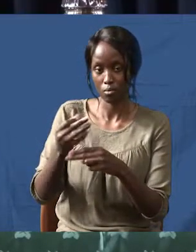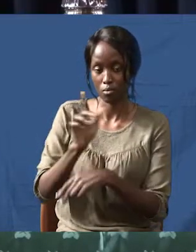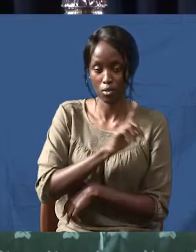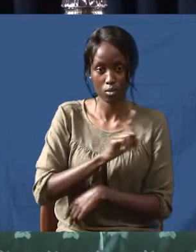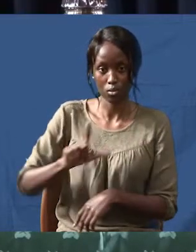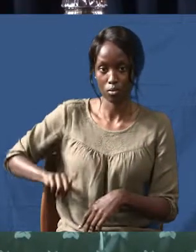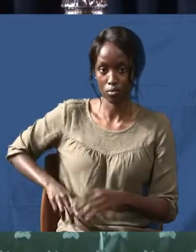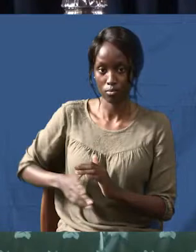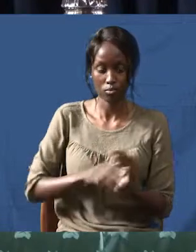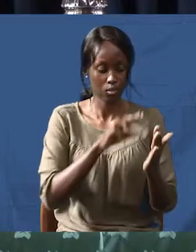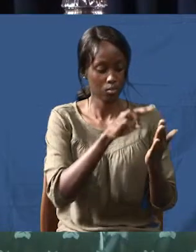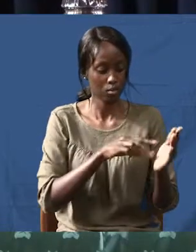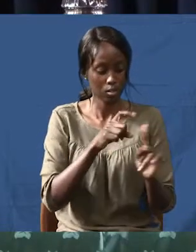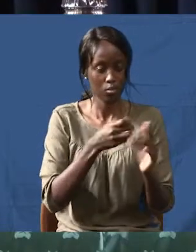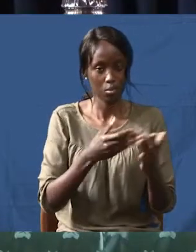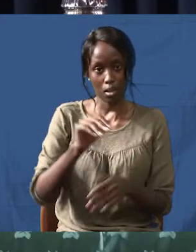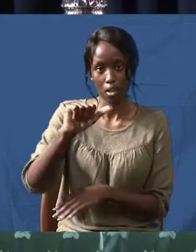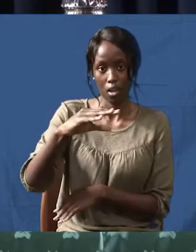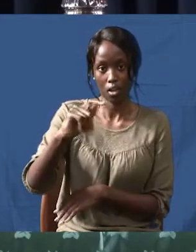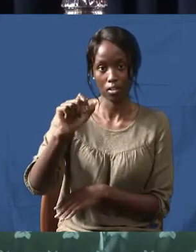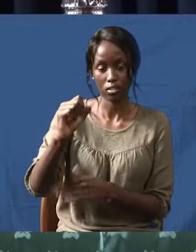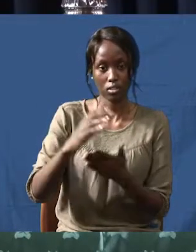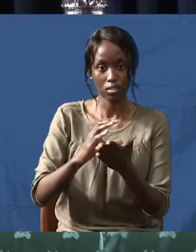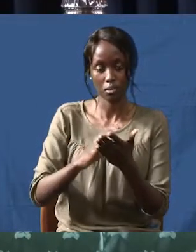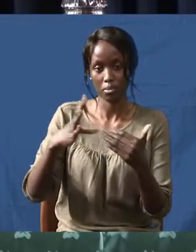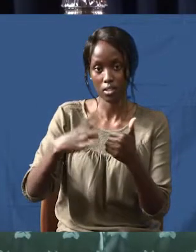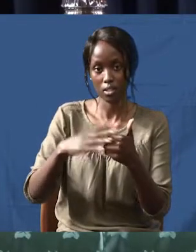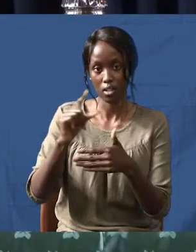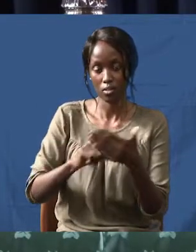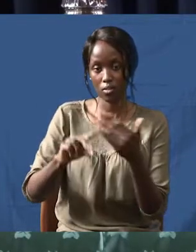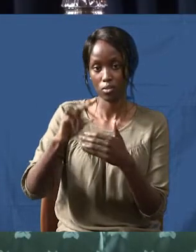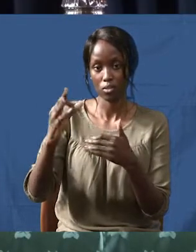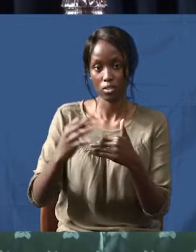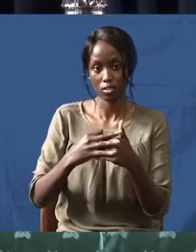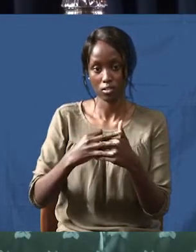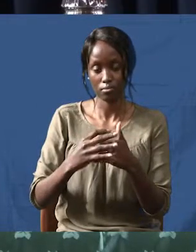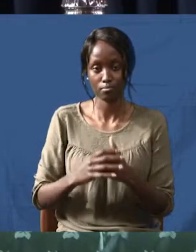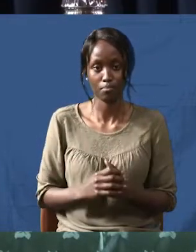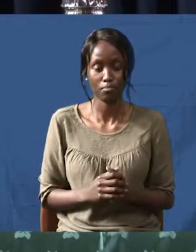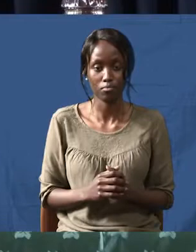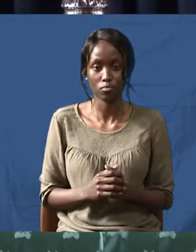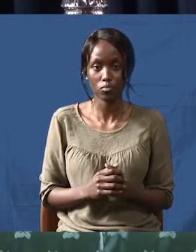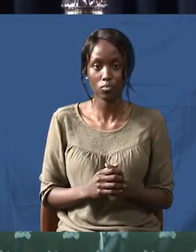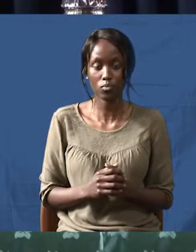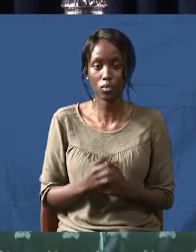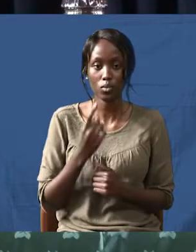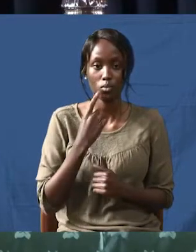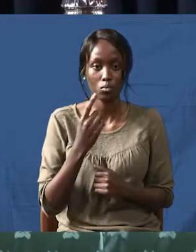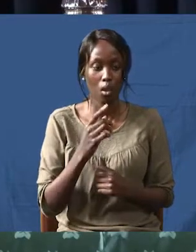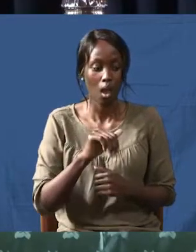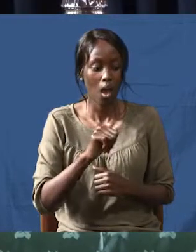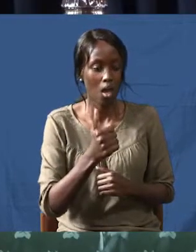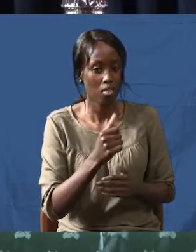Lord. And this is found in Acts chapter 9, verse 28. So later